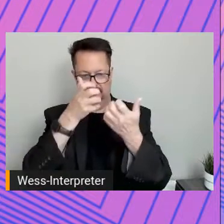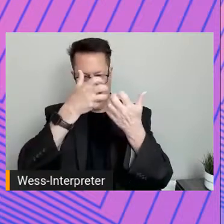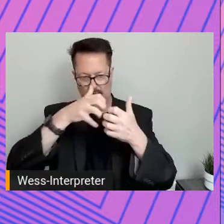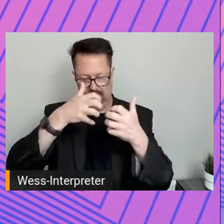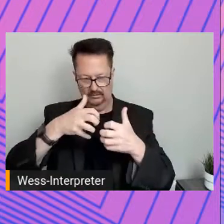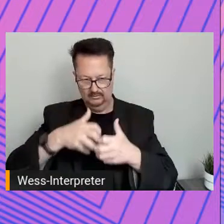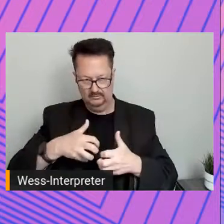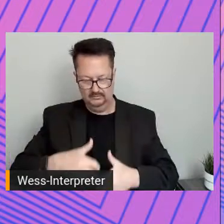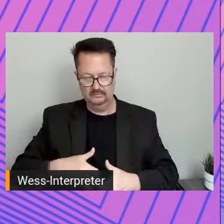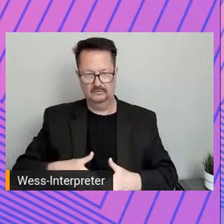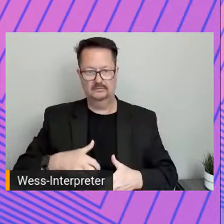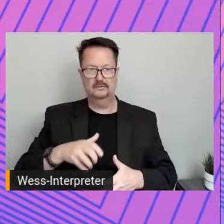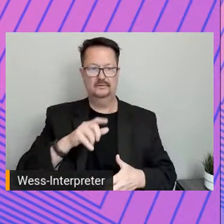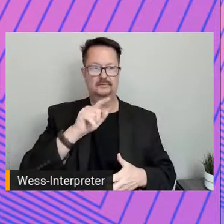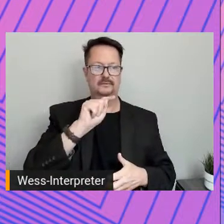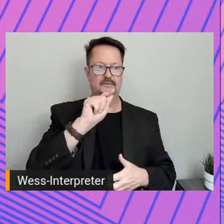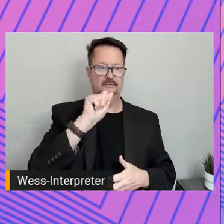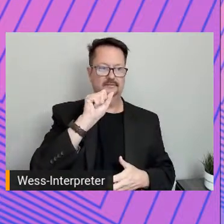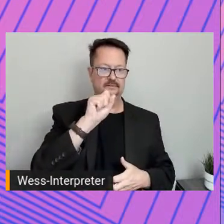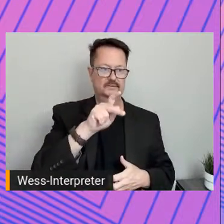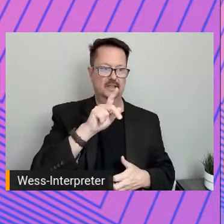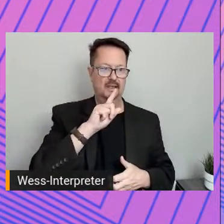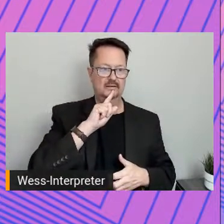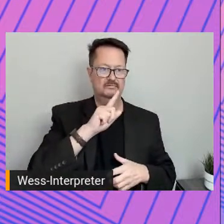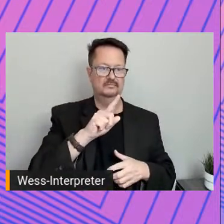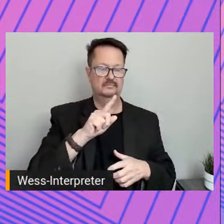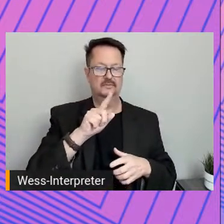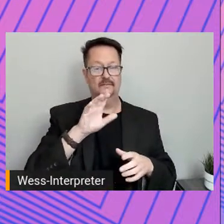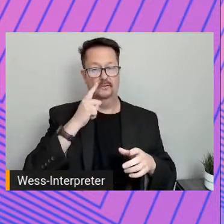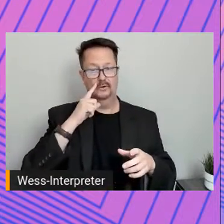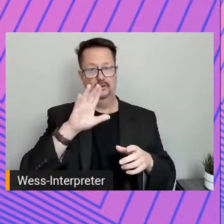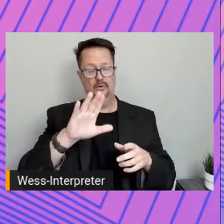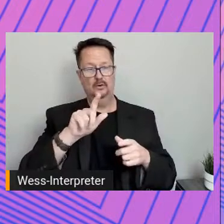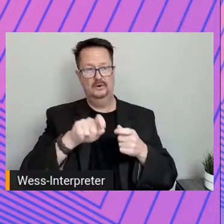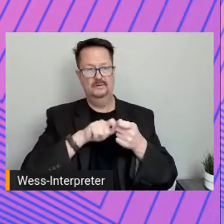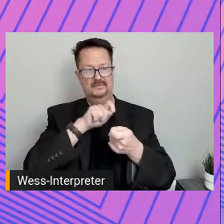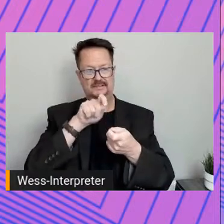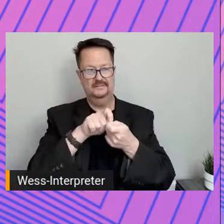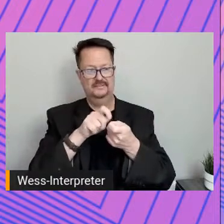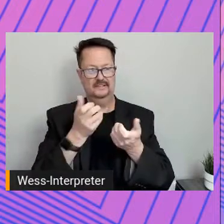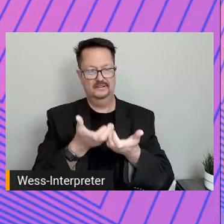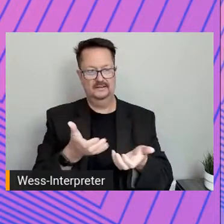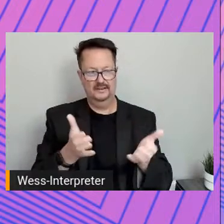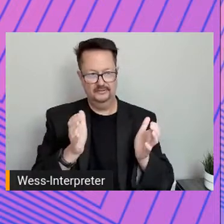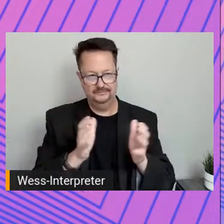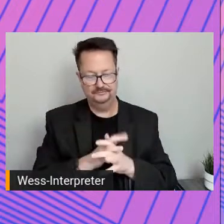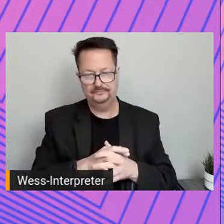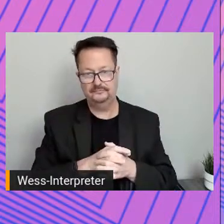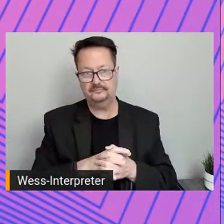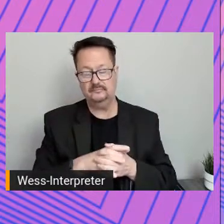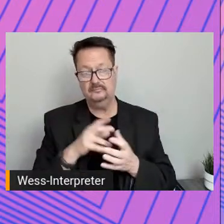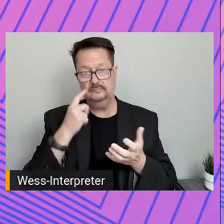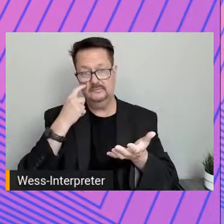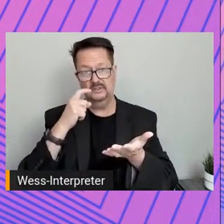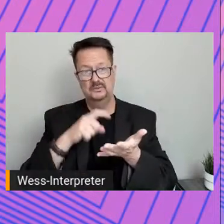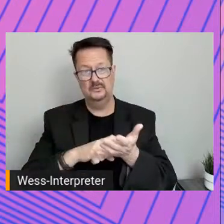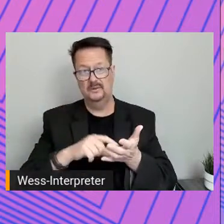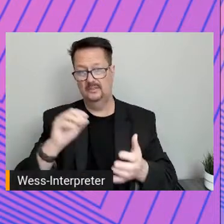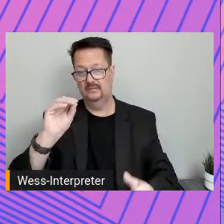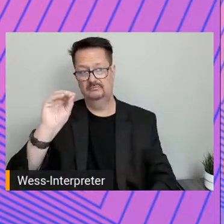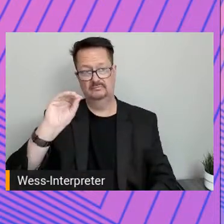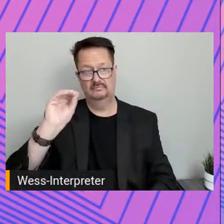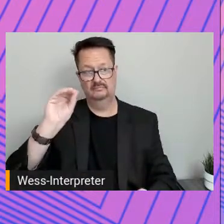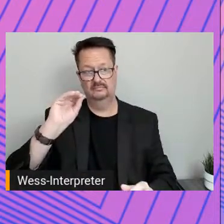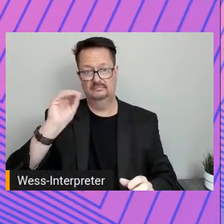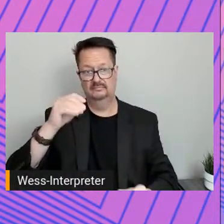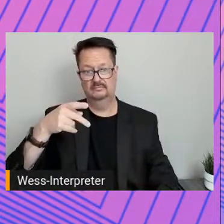be ephemeral in this case for your particular containers. And so you'll notice that there are no public subnets at